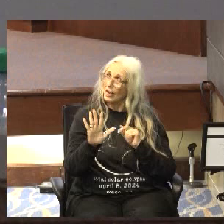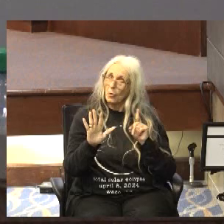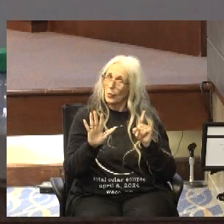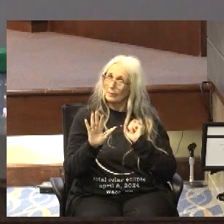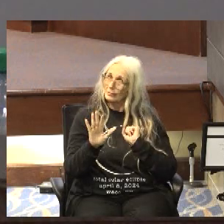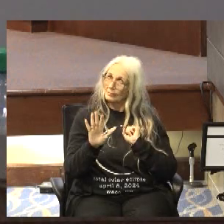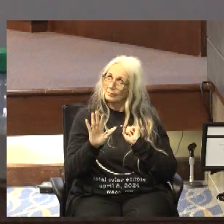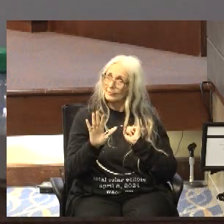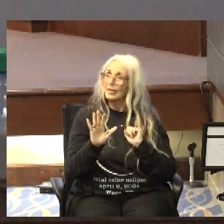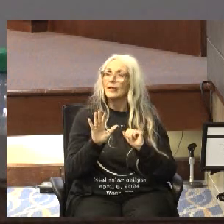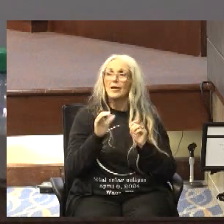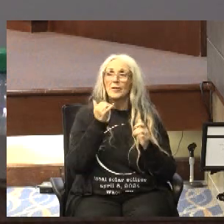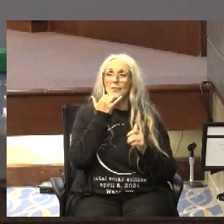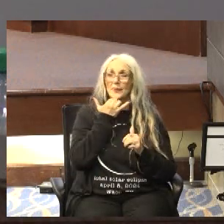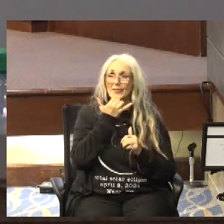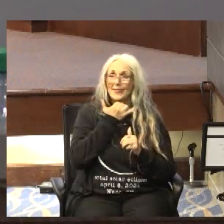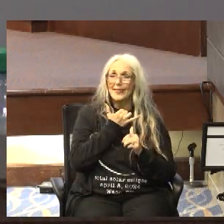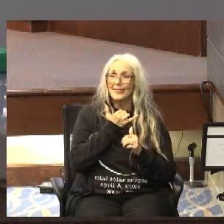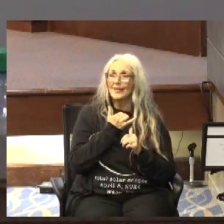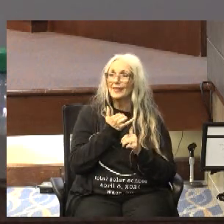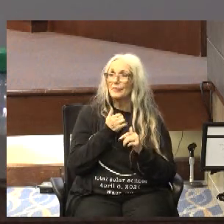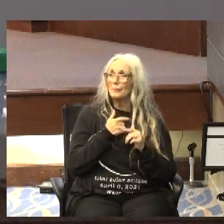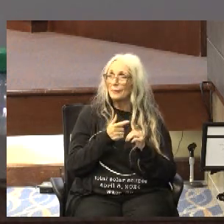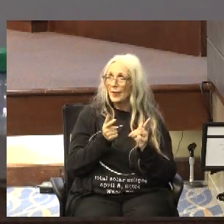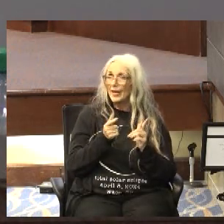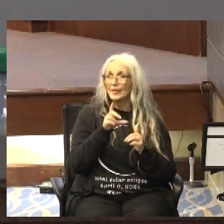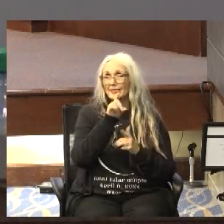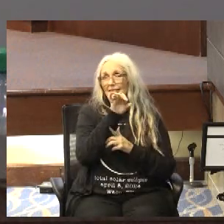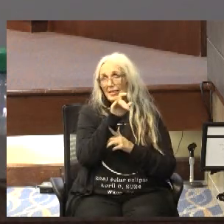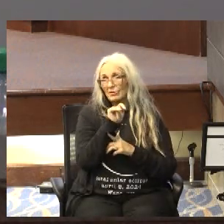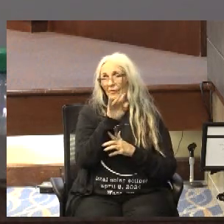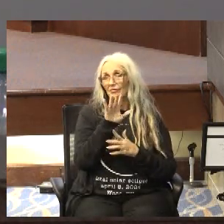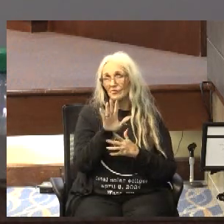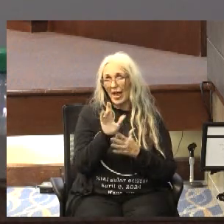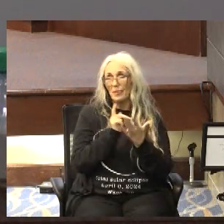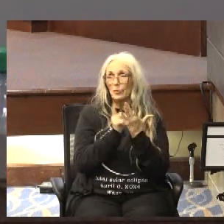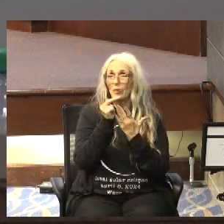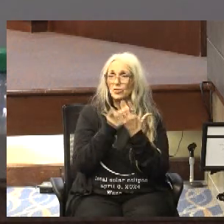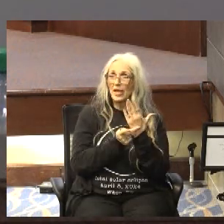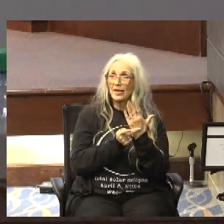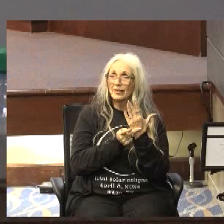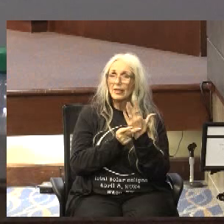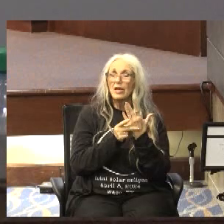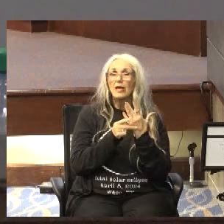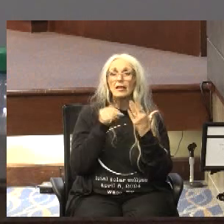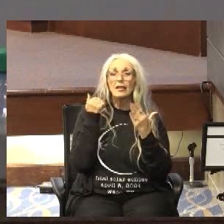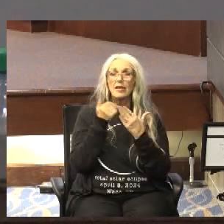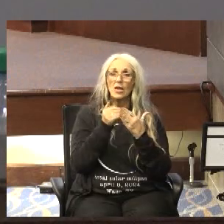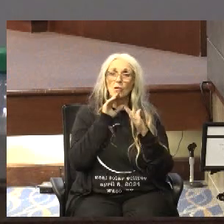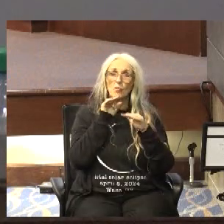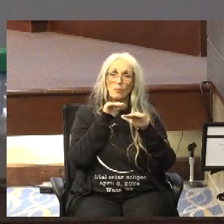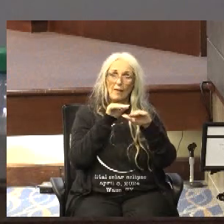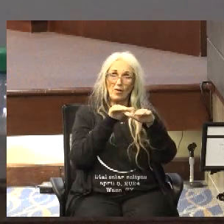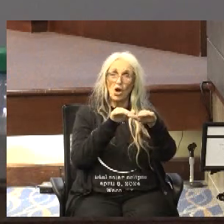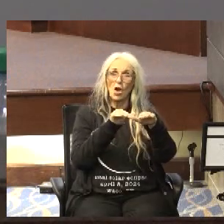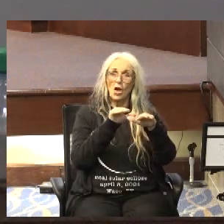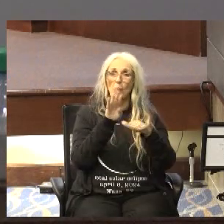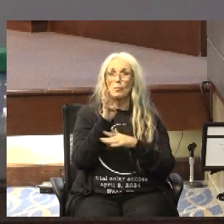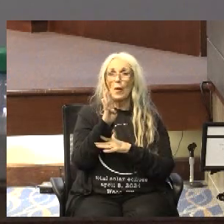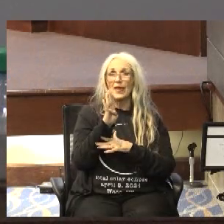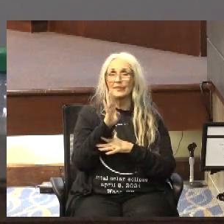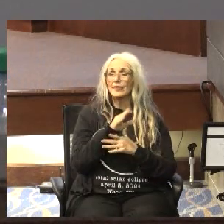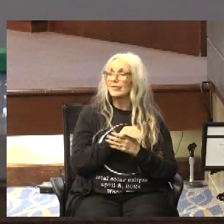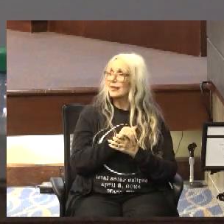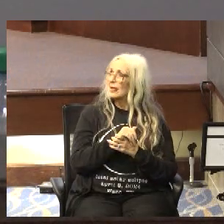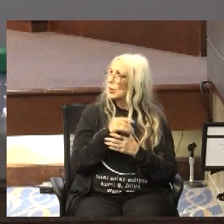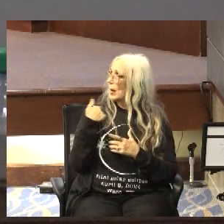was a mistake. But no, it's a District 5 project that's along the Brazos River, and we've got representatives here today